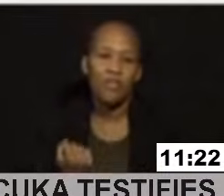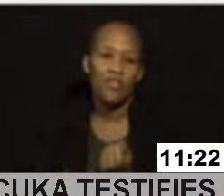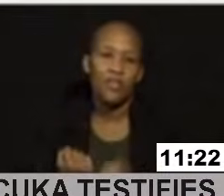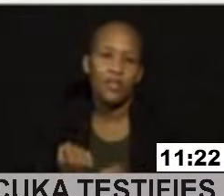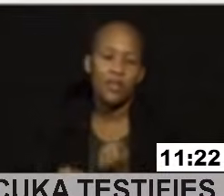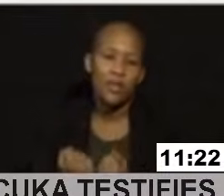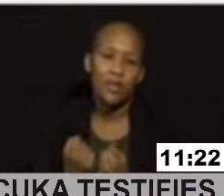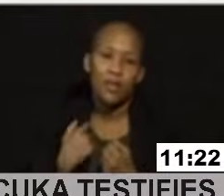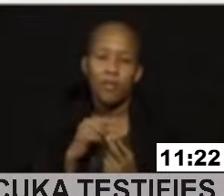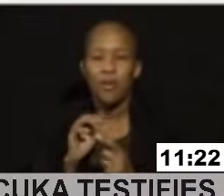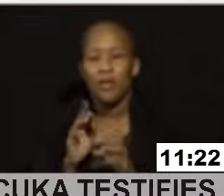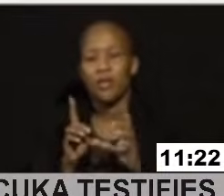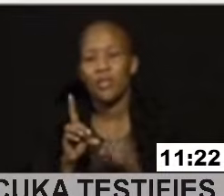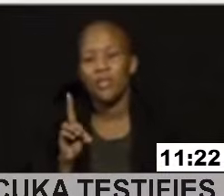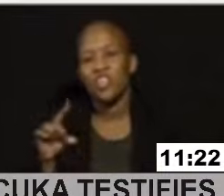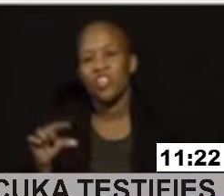General,